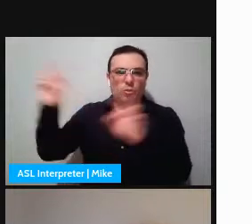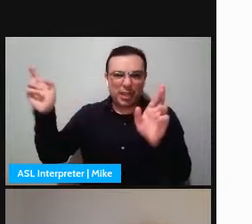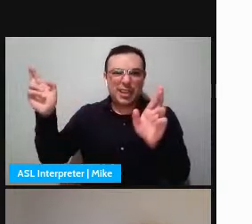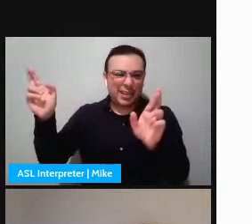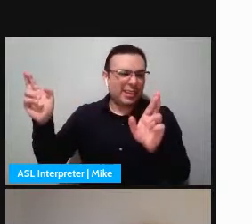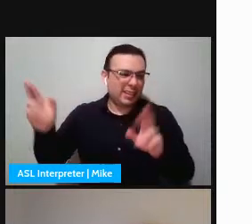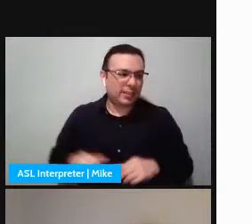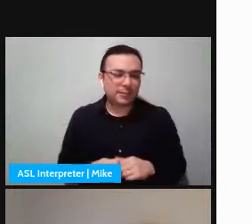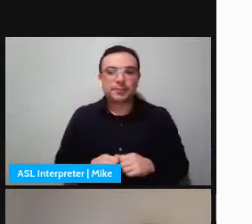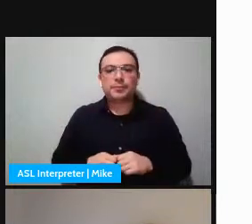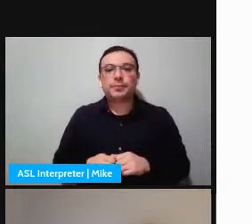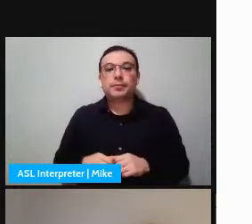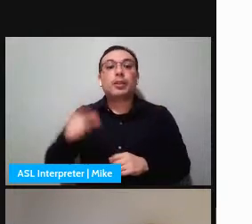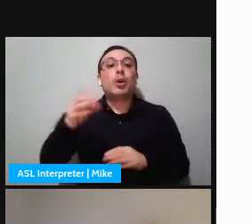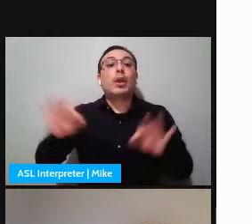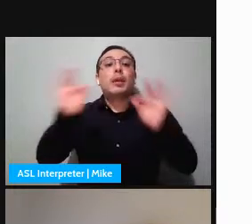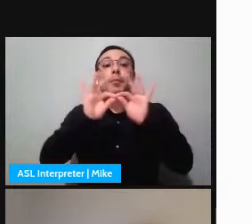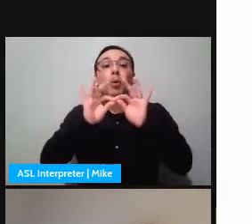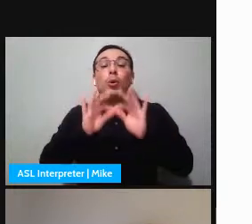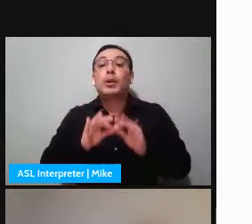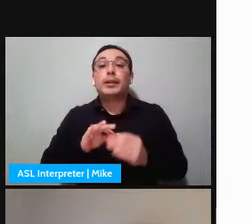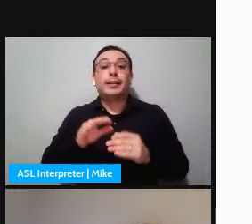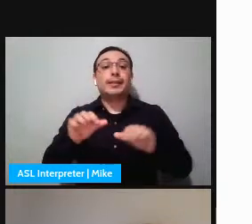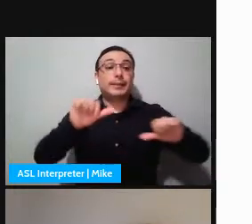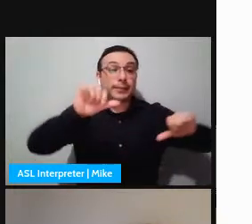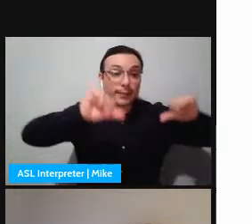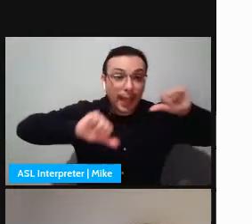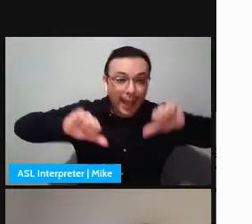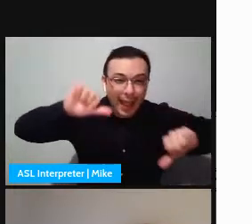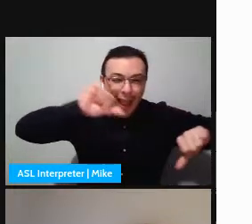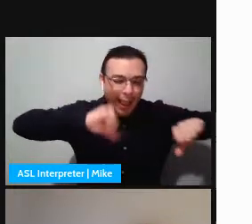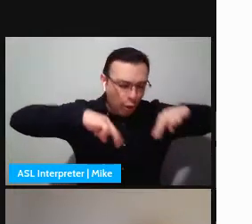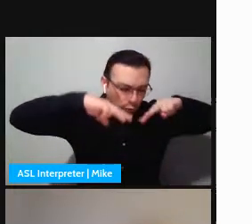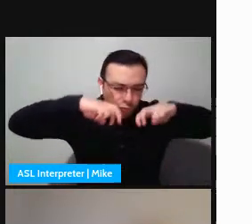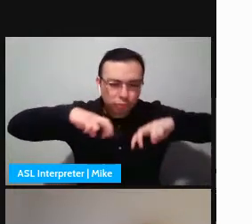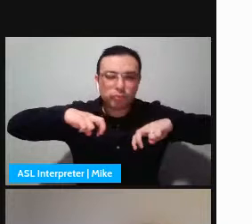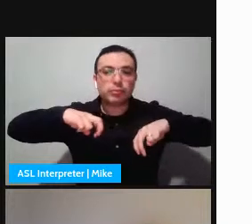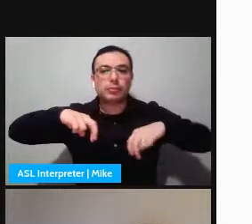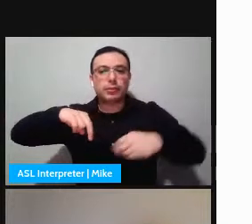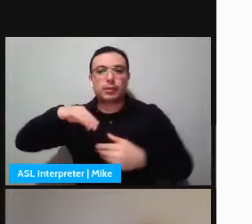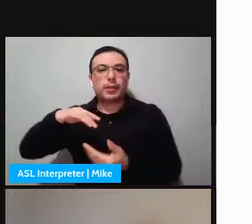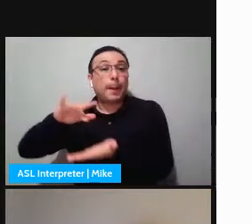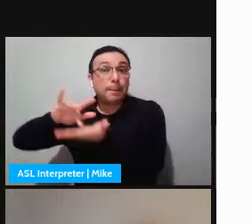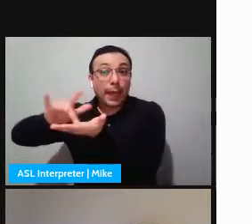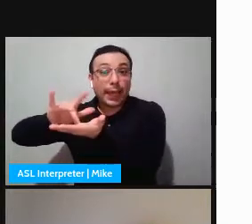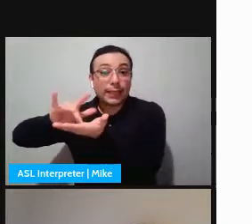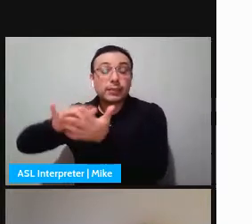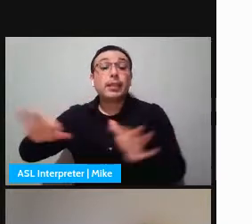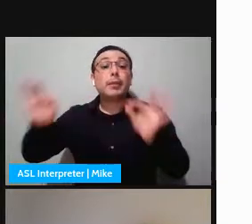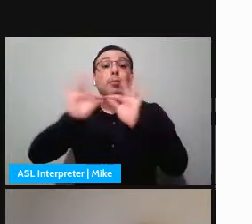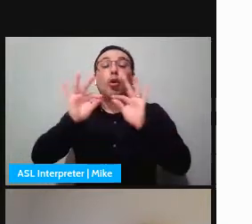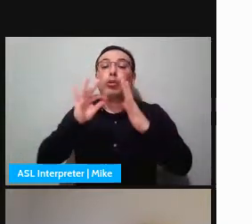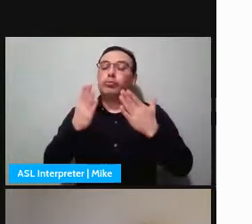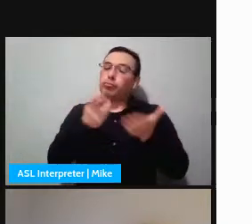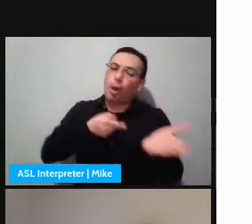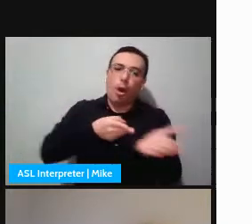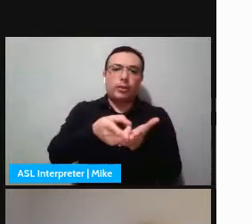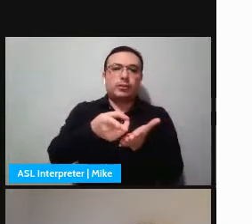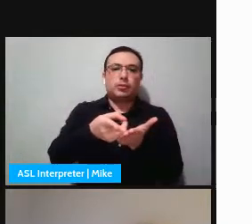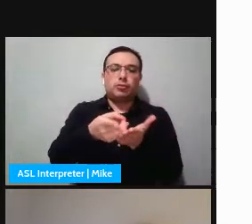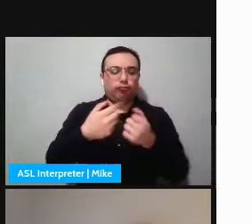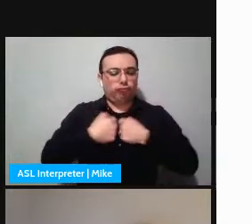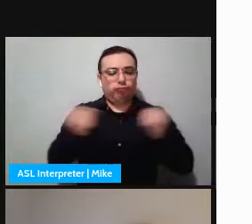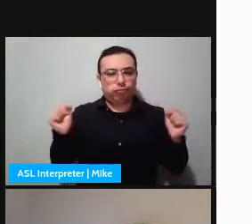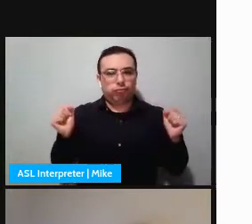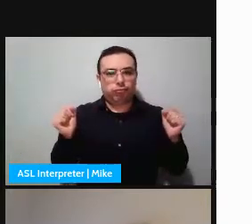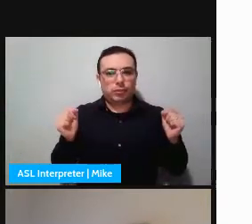for science and medicine to always be transparent about what we do and what we don't know. So these are some of the things that we don't know. We don't